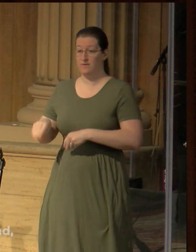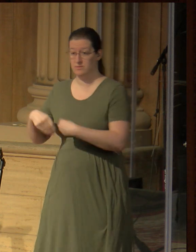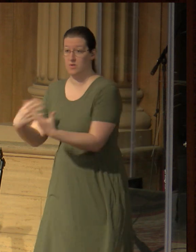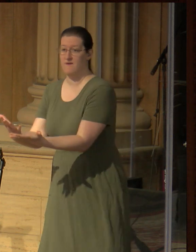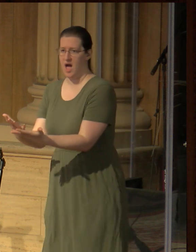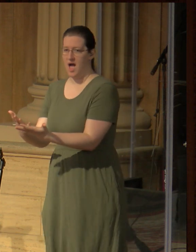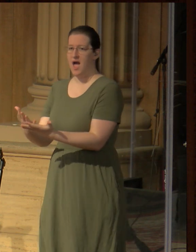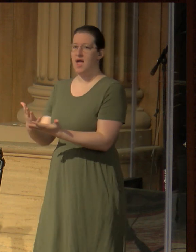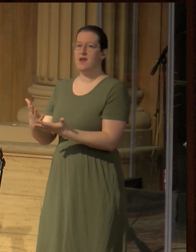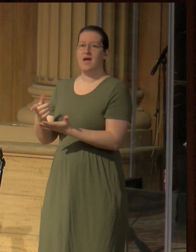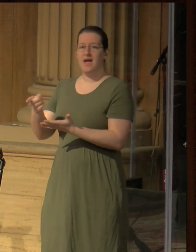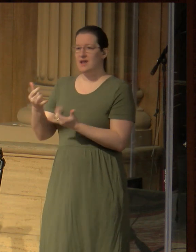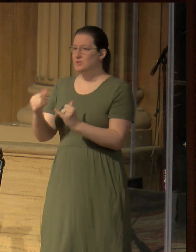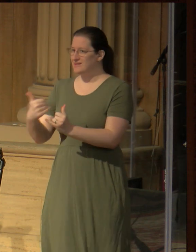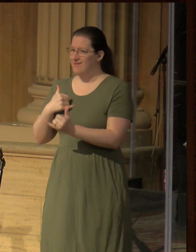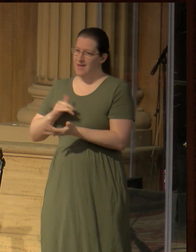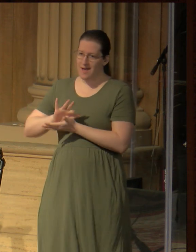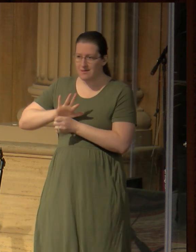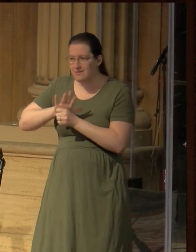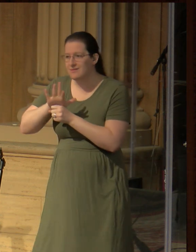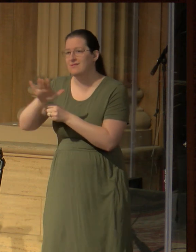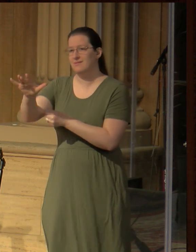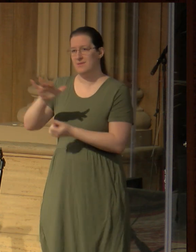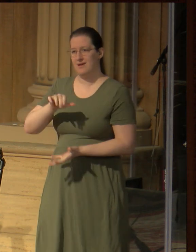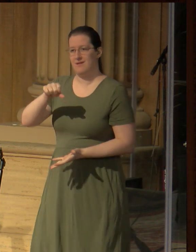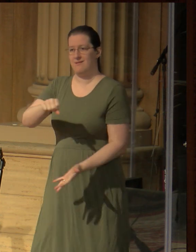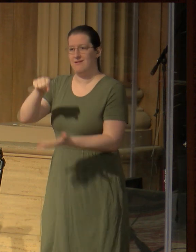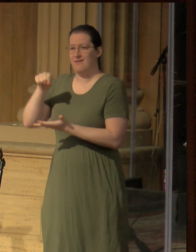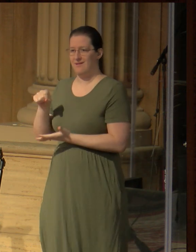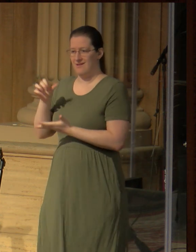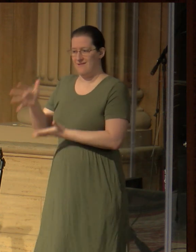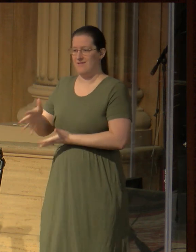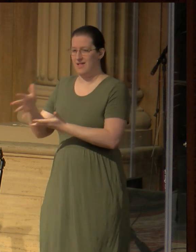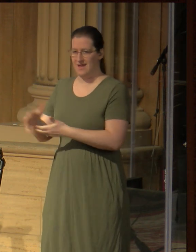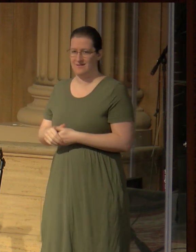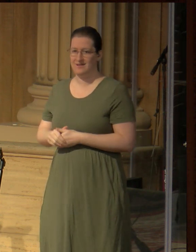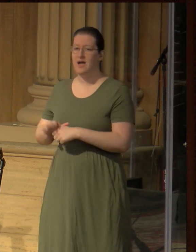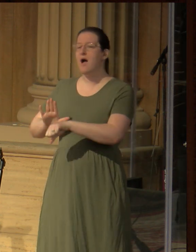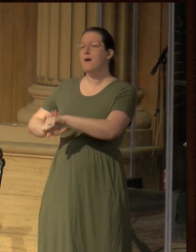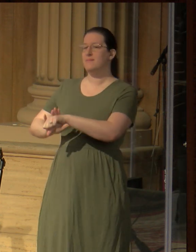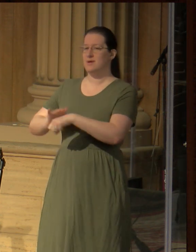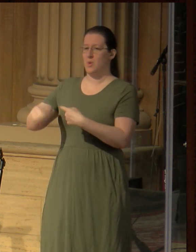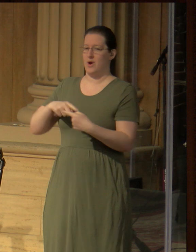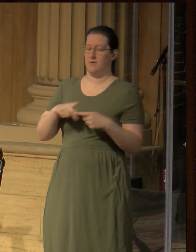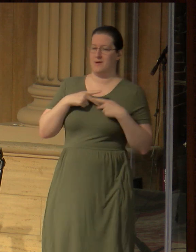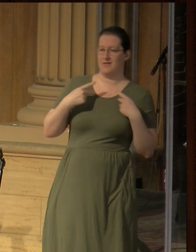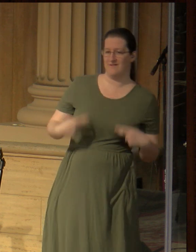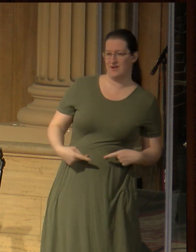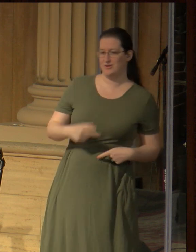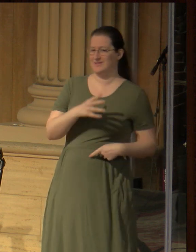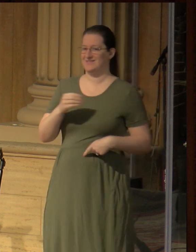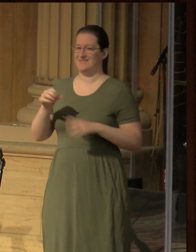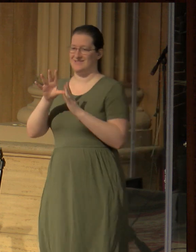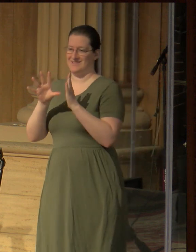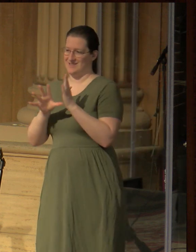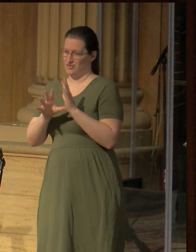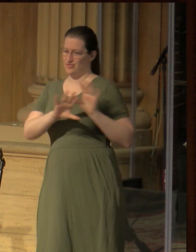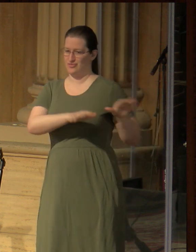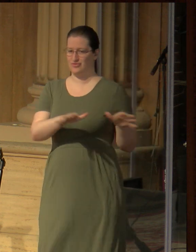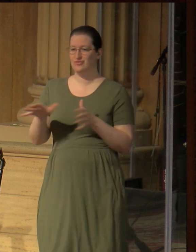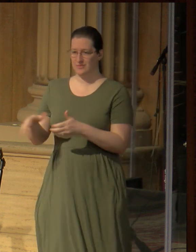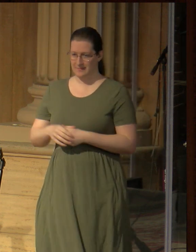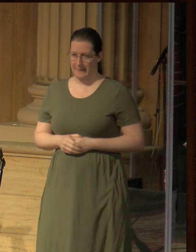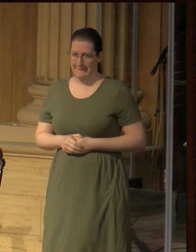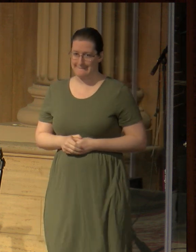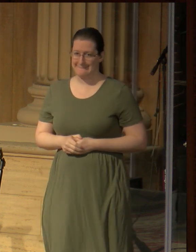Beware of the leaven of the Pharisees and Sadducees. So Jesus says, guys, I'm not talking about bread here. I'm telling you to beware of